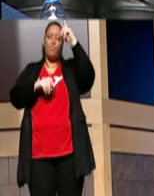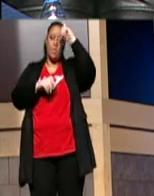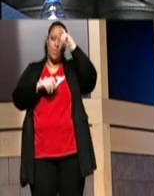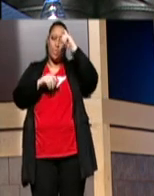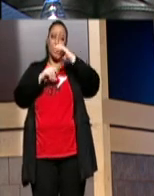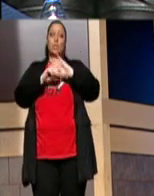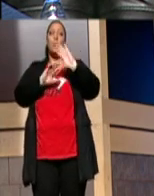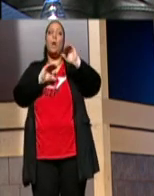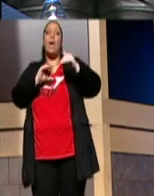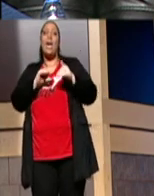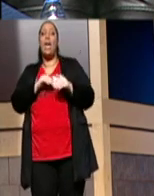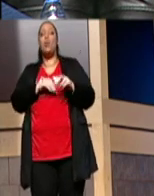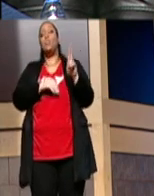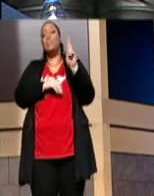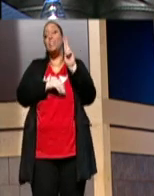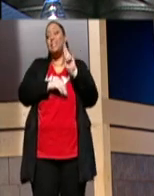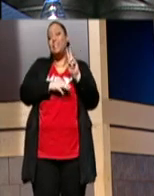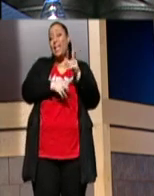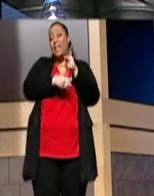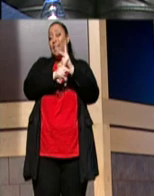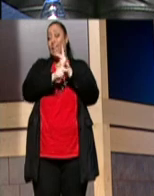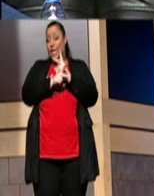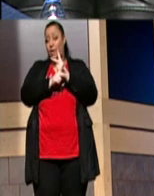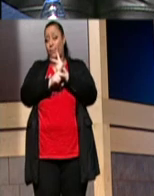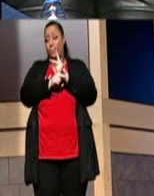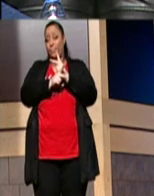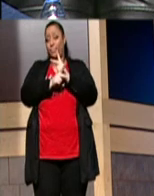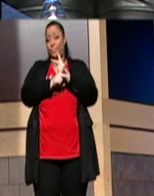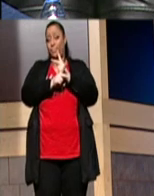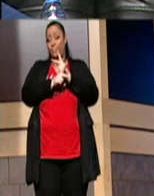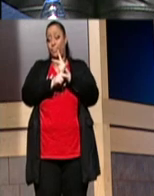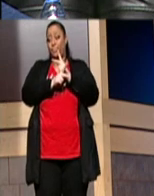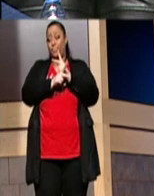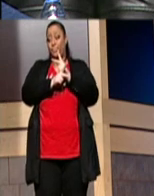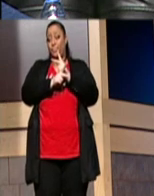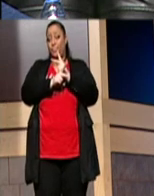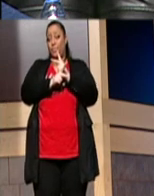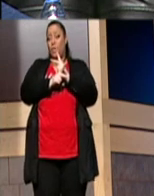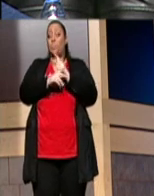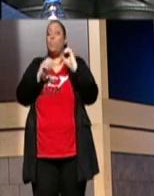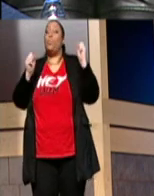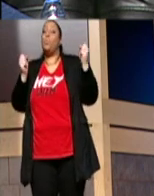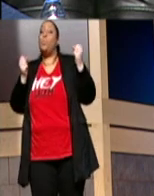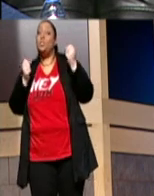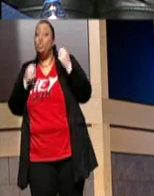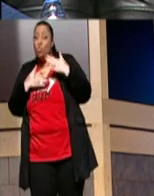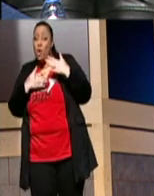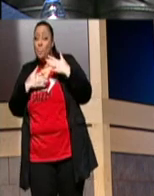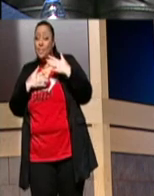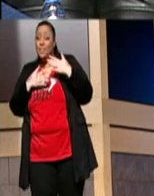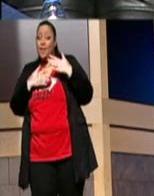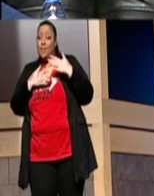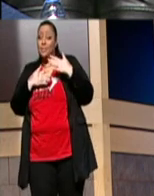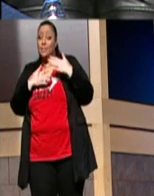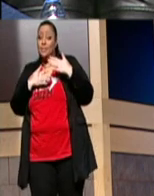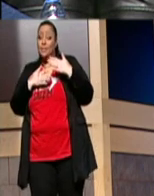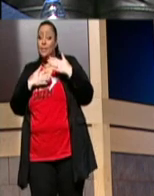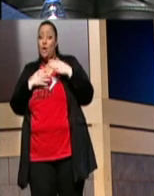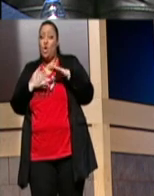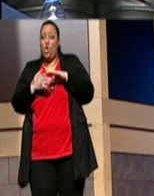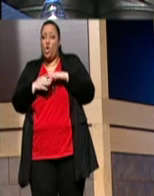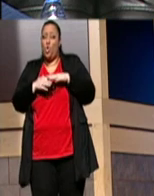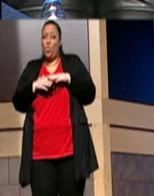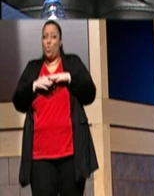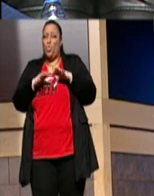of how to take care of those cases that have been traumatized, those people that have been on the verge,